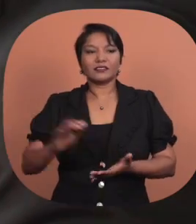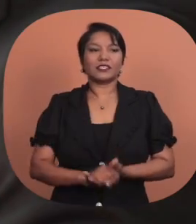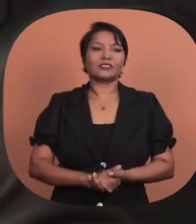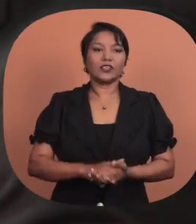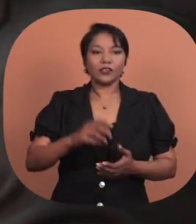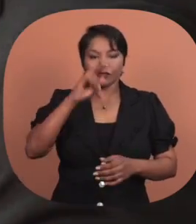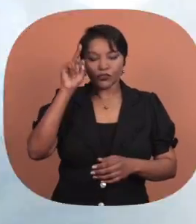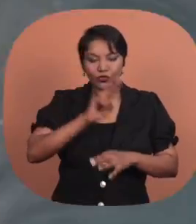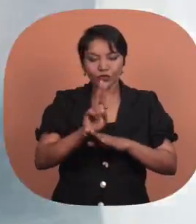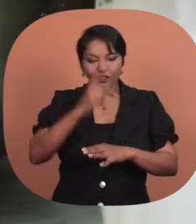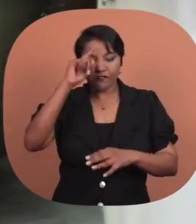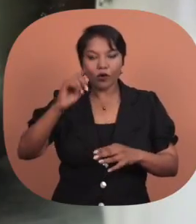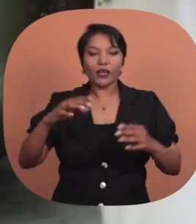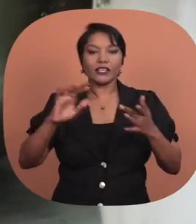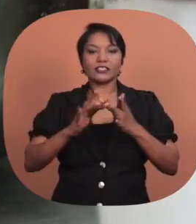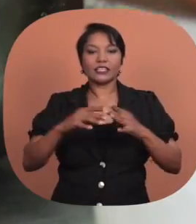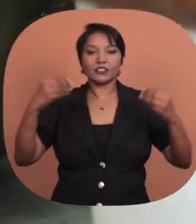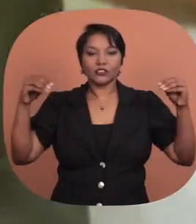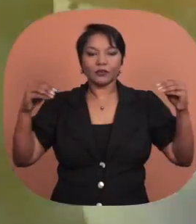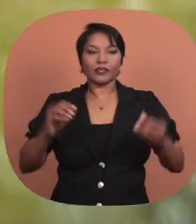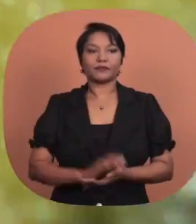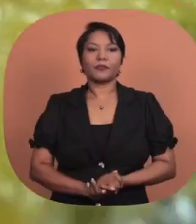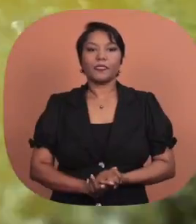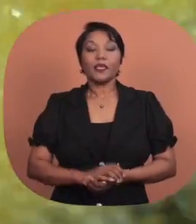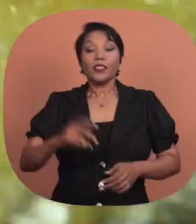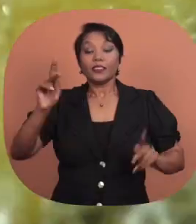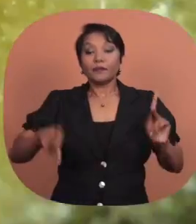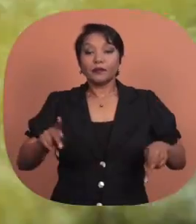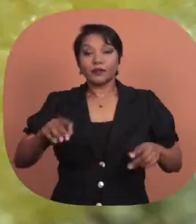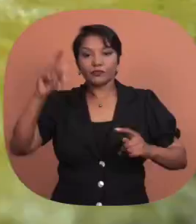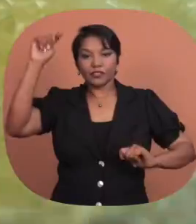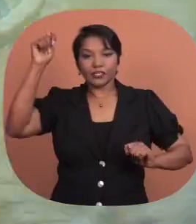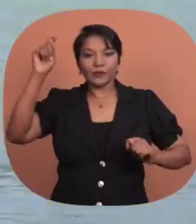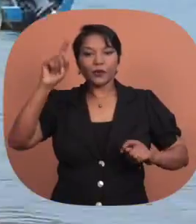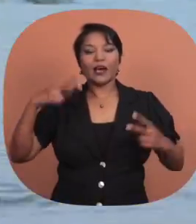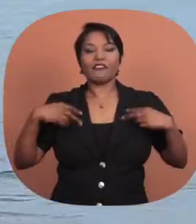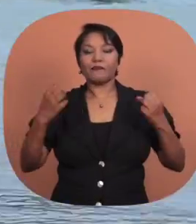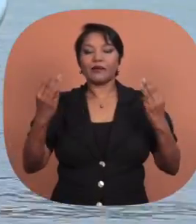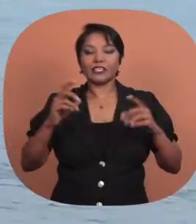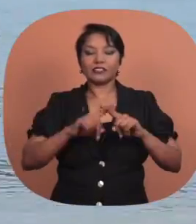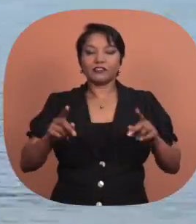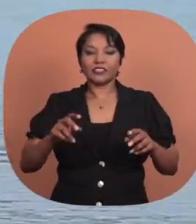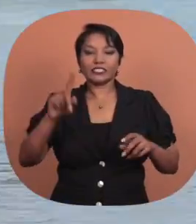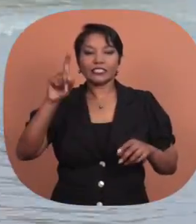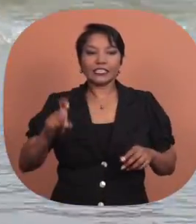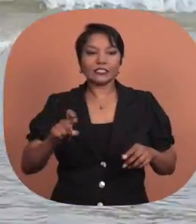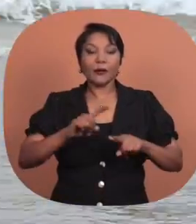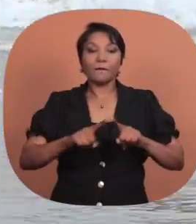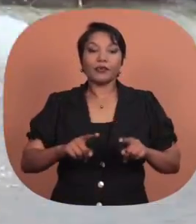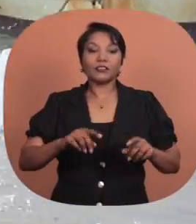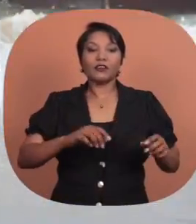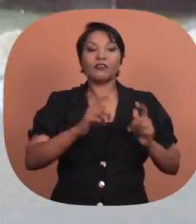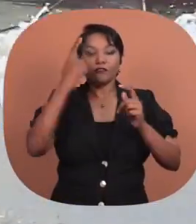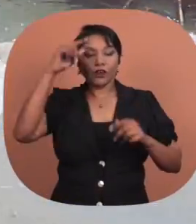cards, debit cards, etc. The diverse needs of the citizens of Trinidad and Tobago are bound together by the common vision of growth